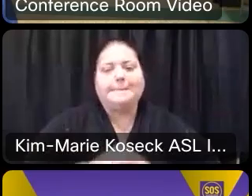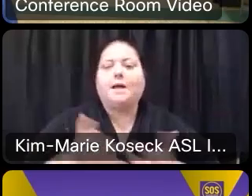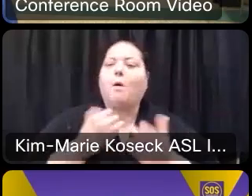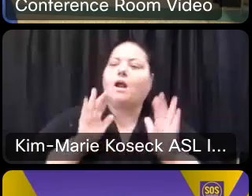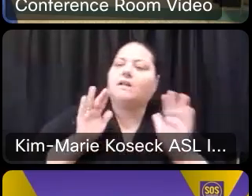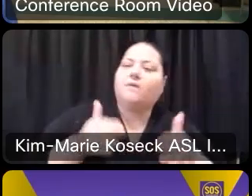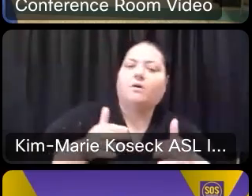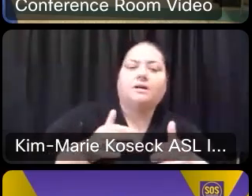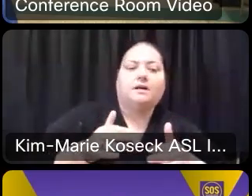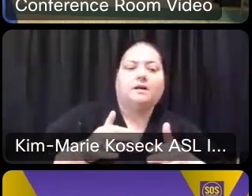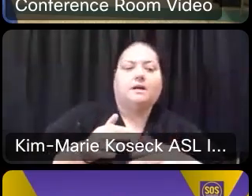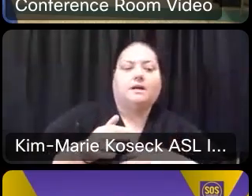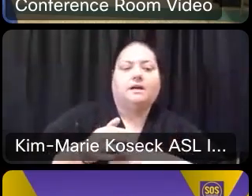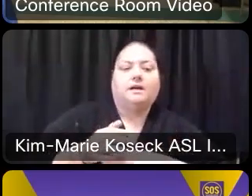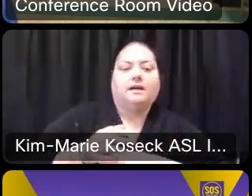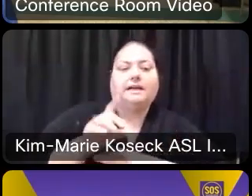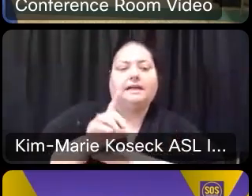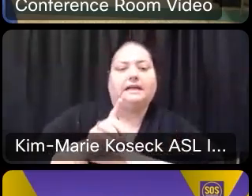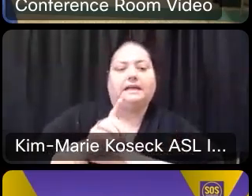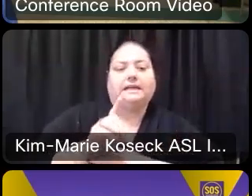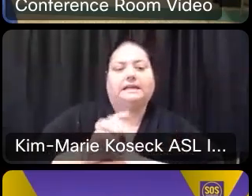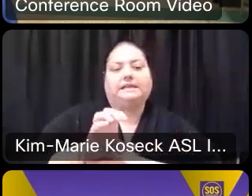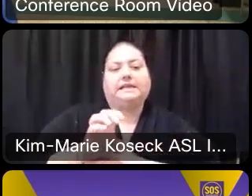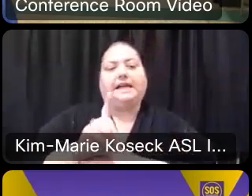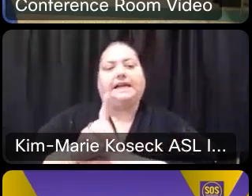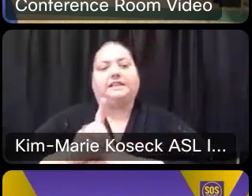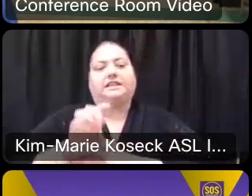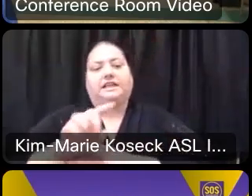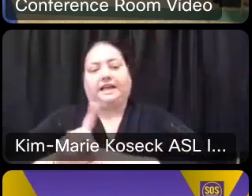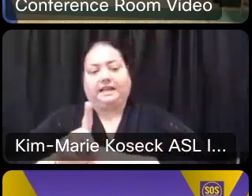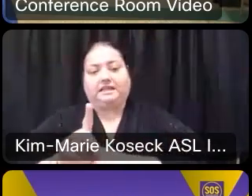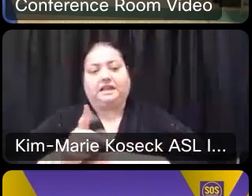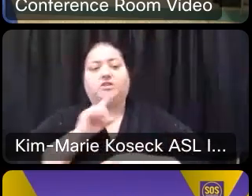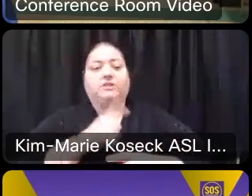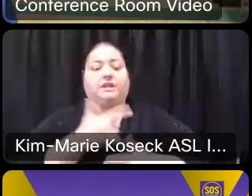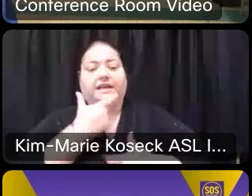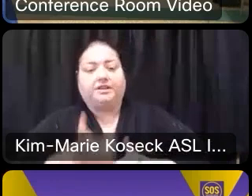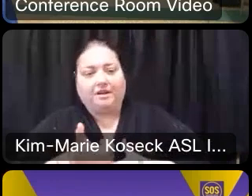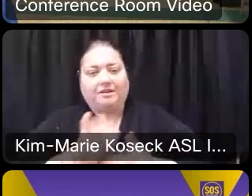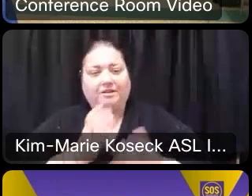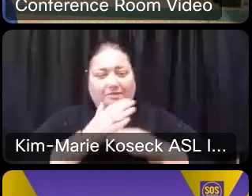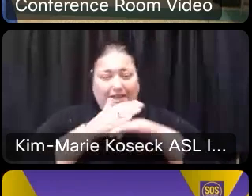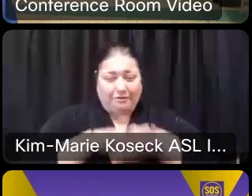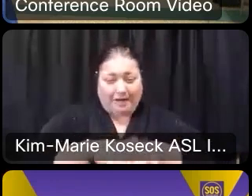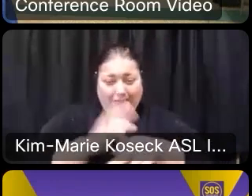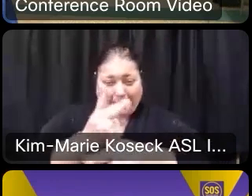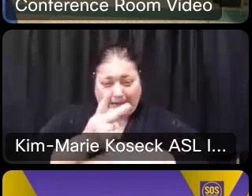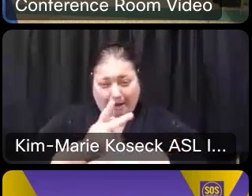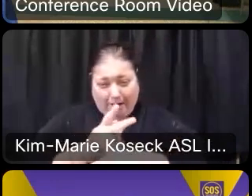focus on CCBHCs because they're just kind of an interesting model, and they are integrated care